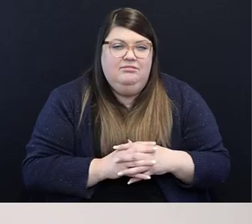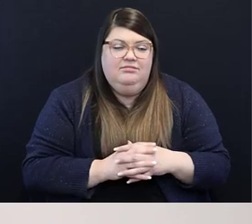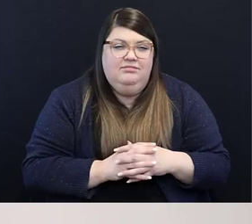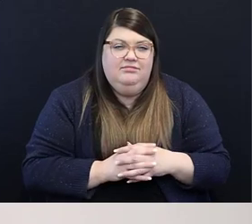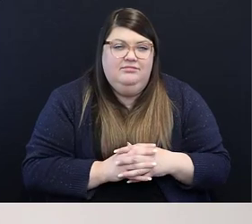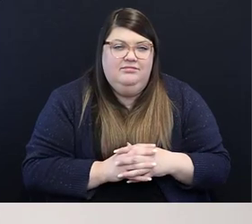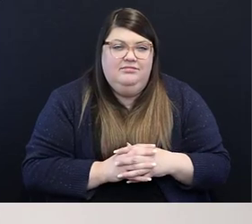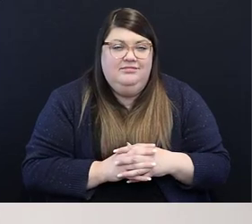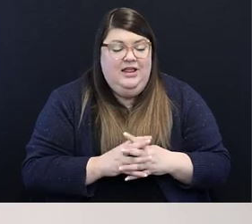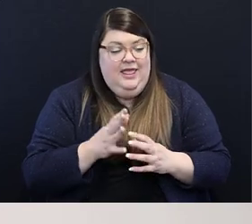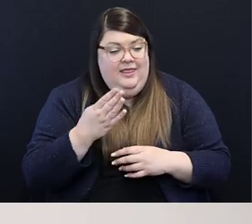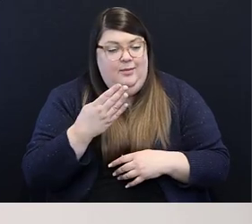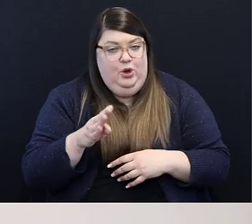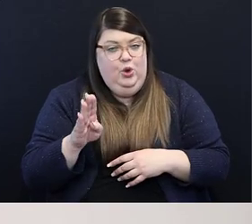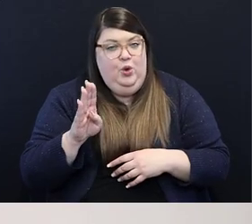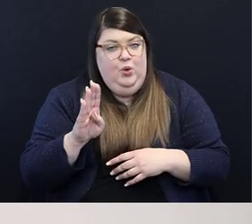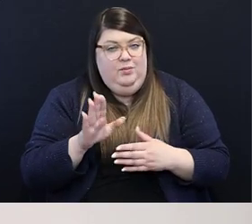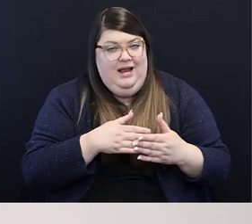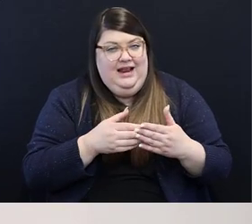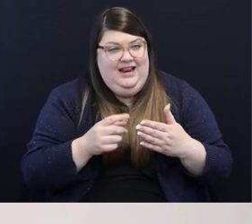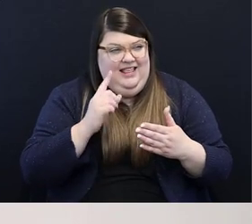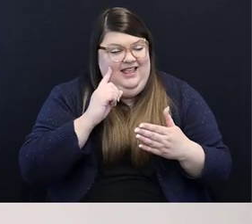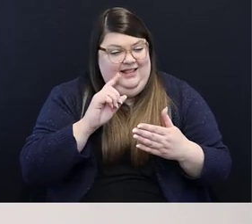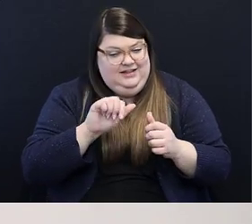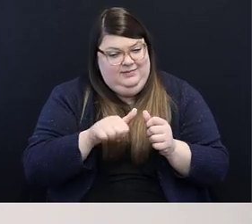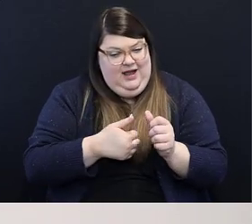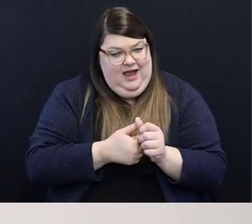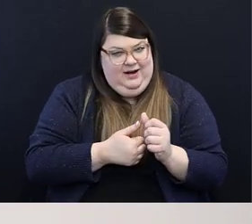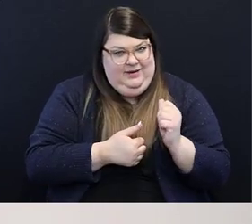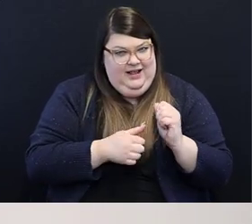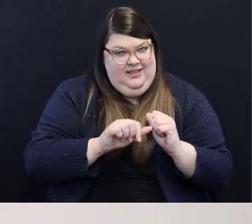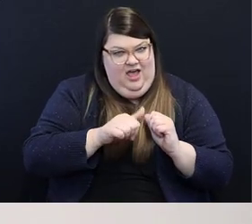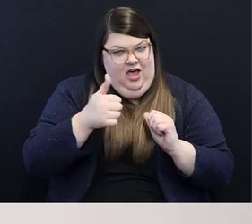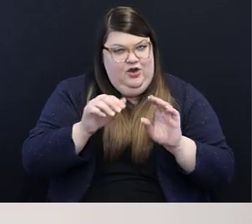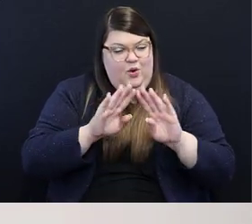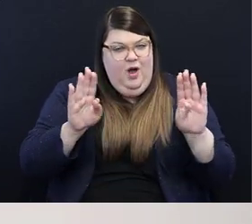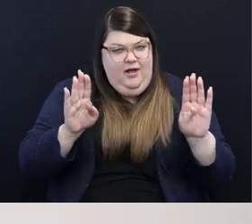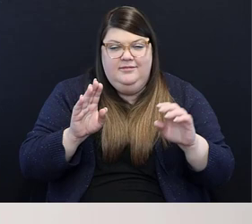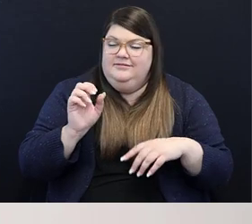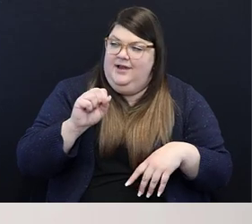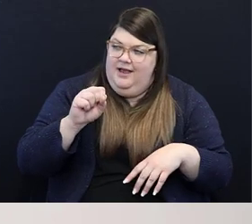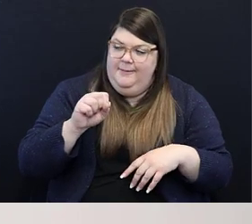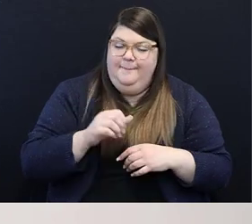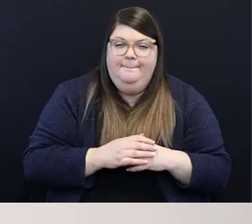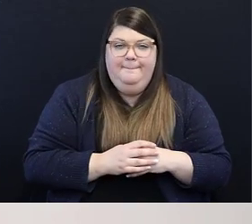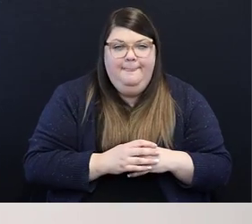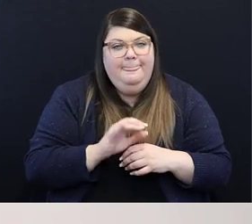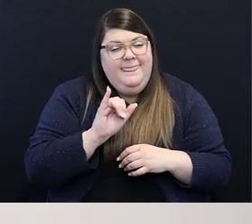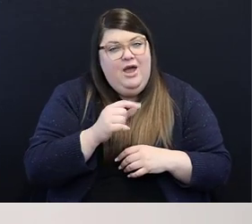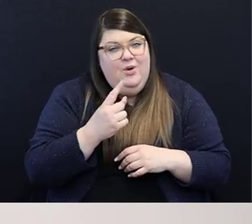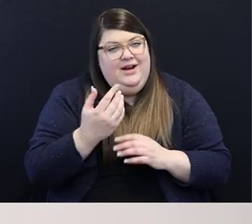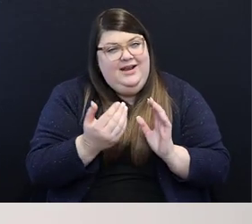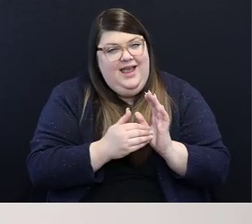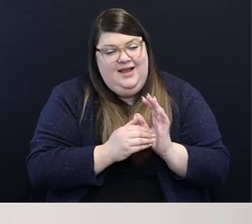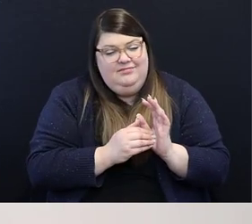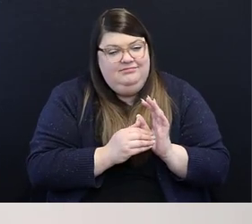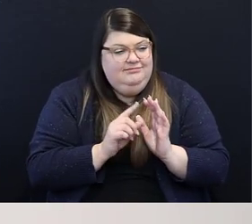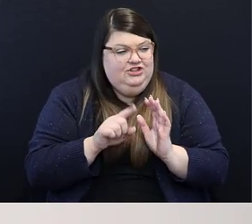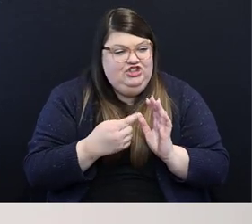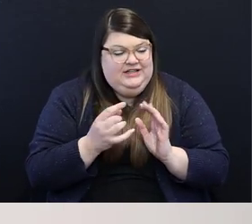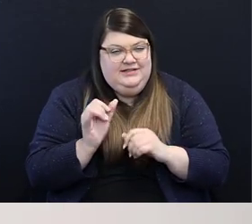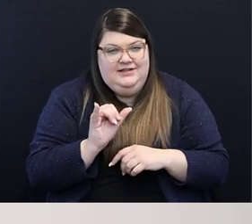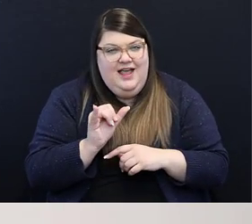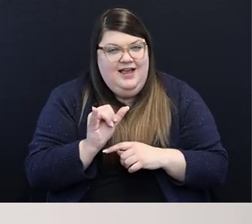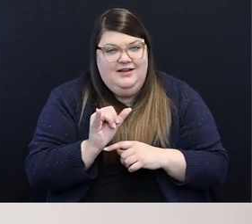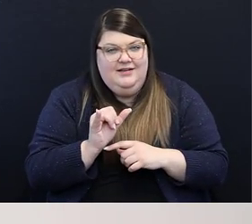The blue painting, which is like I think right behind me on the other wall, is that it again? It's just like